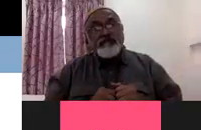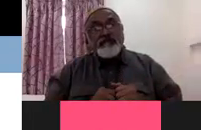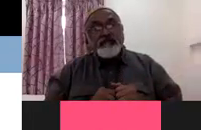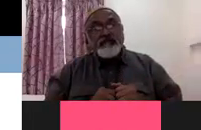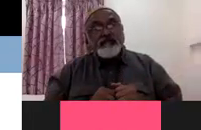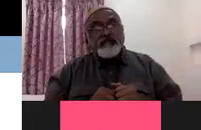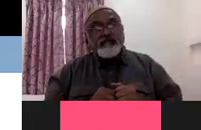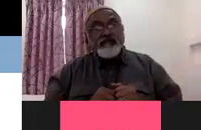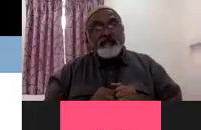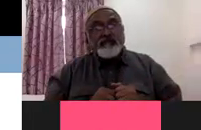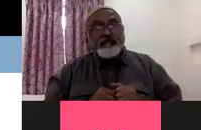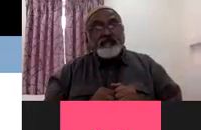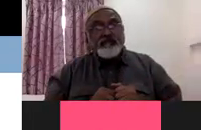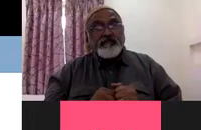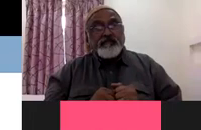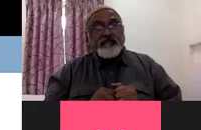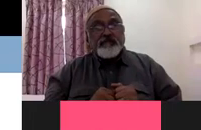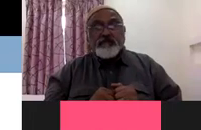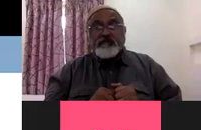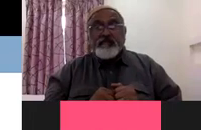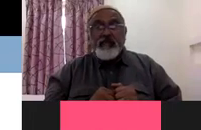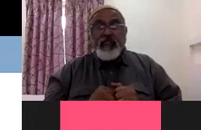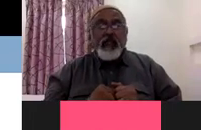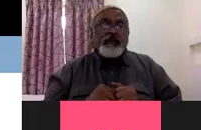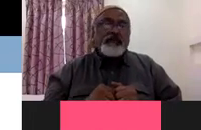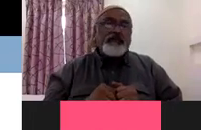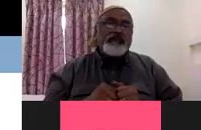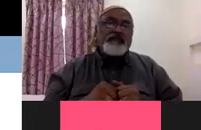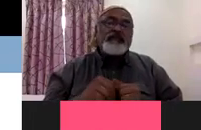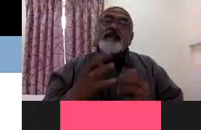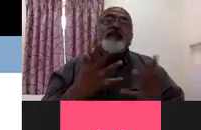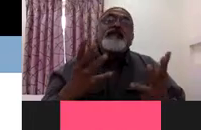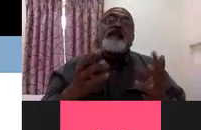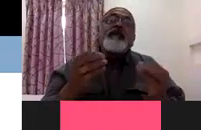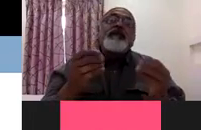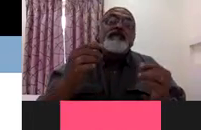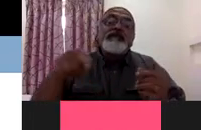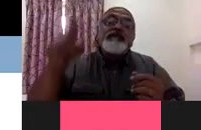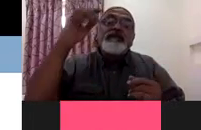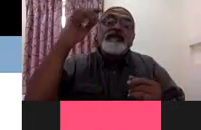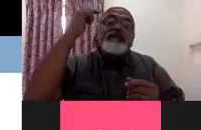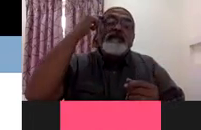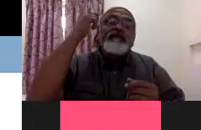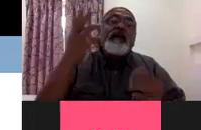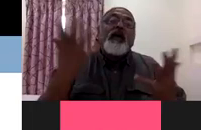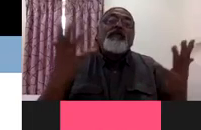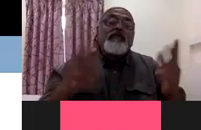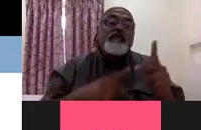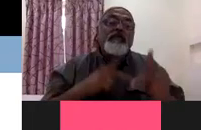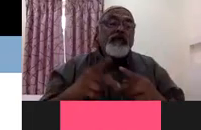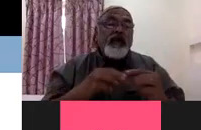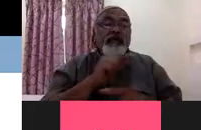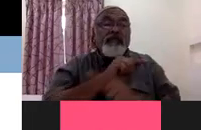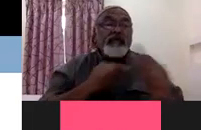persons with disabilities in India? What is that number that comes to your mind? And as against that percent, what percentage is